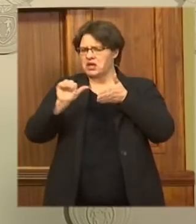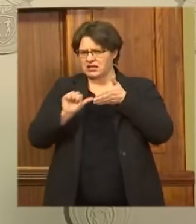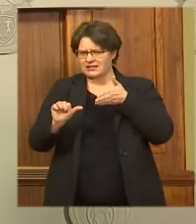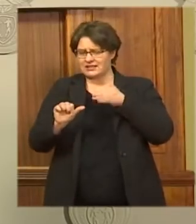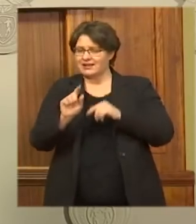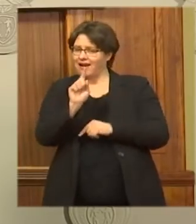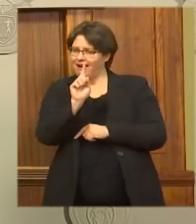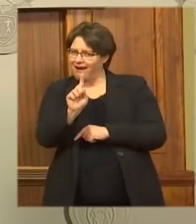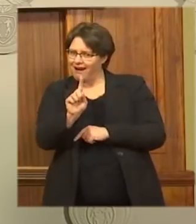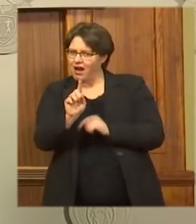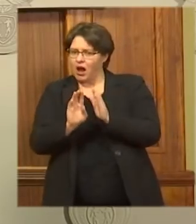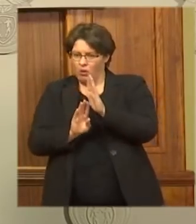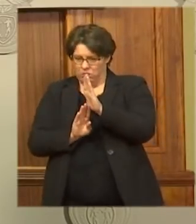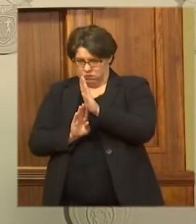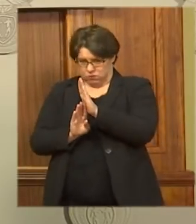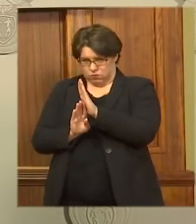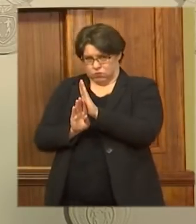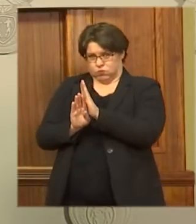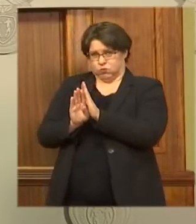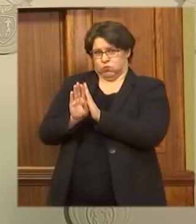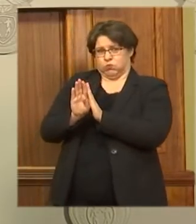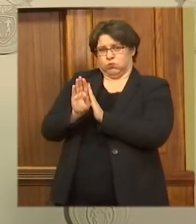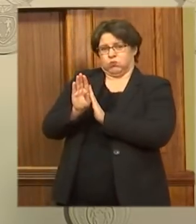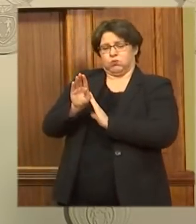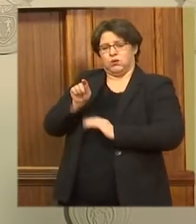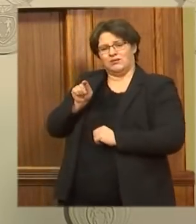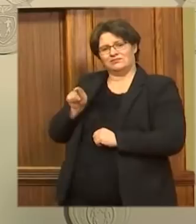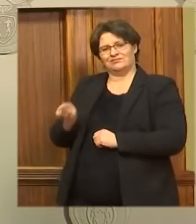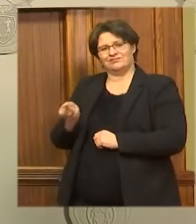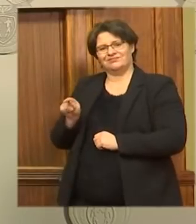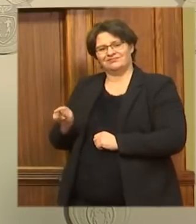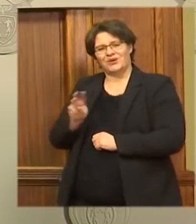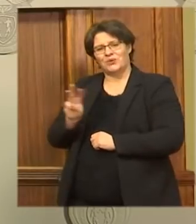it has been rising rapidly in that